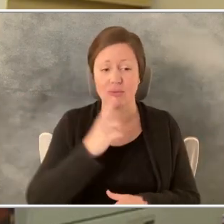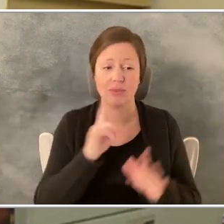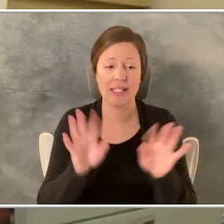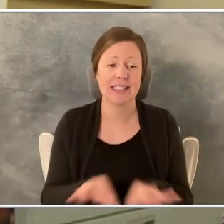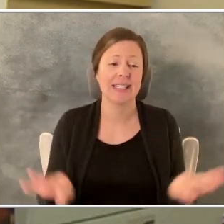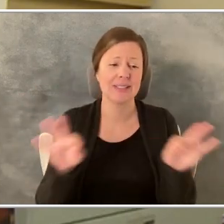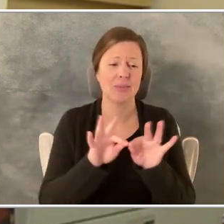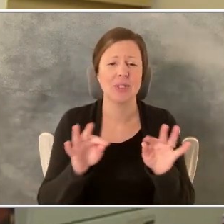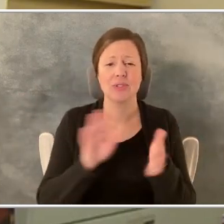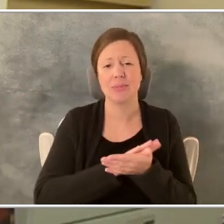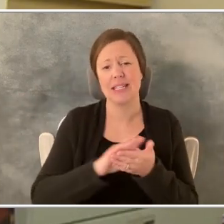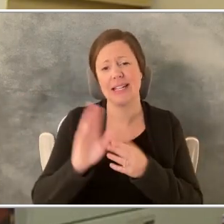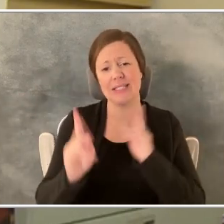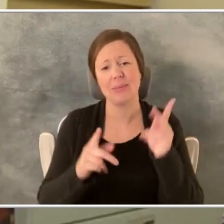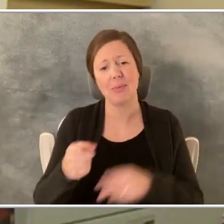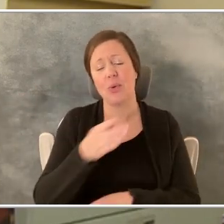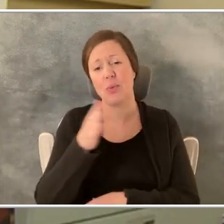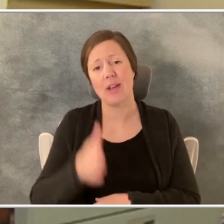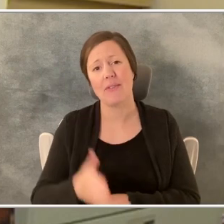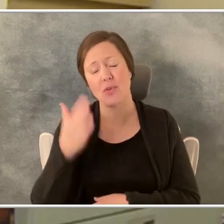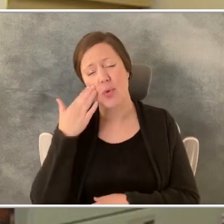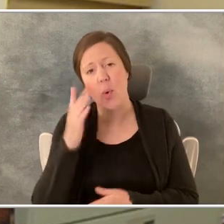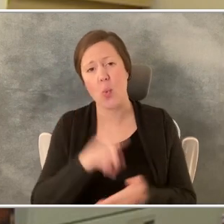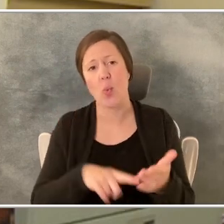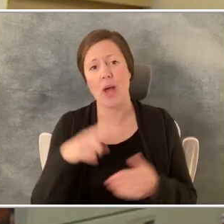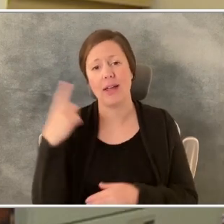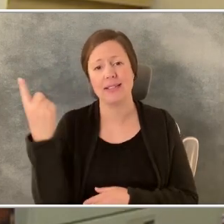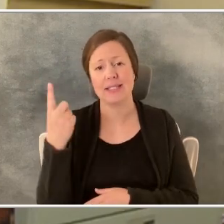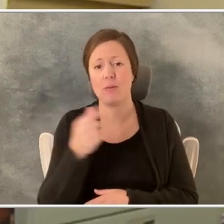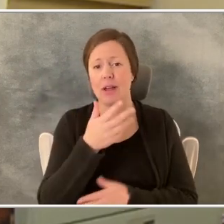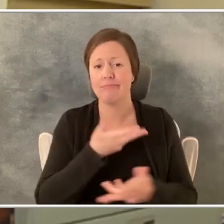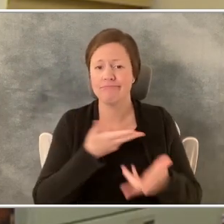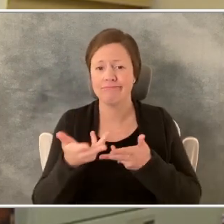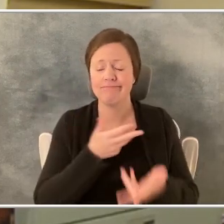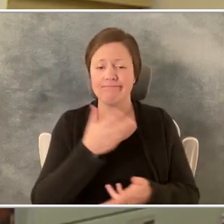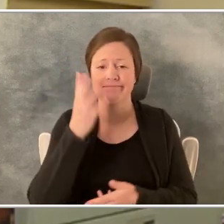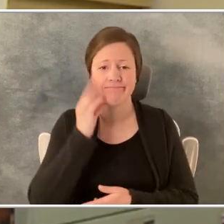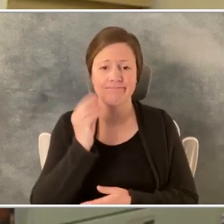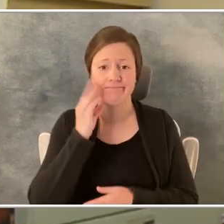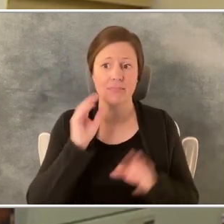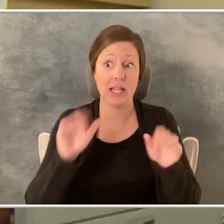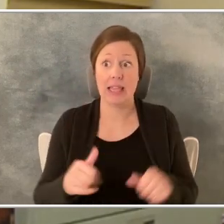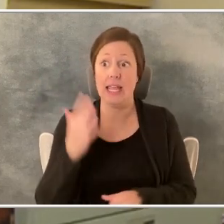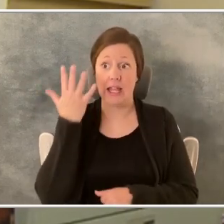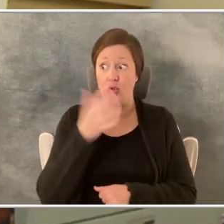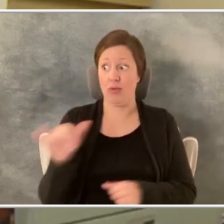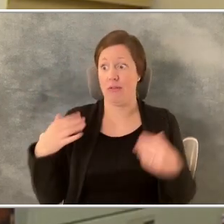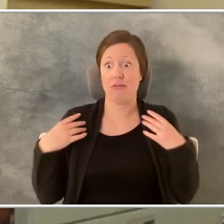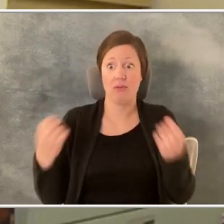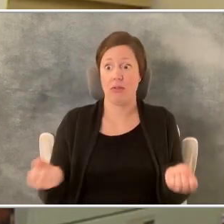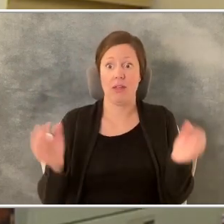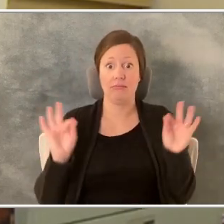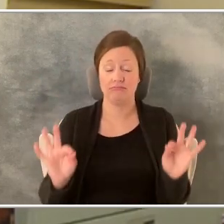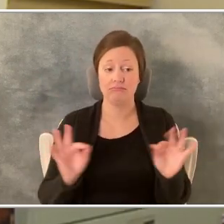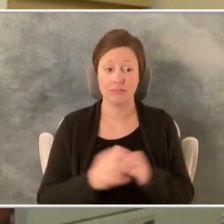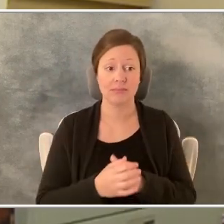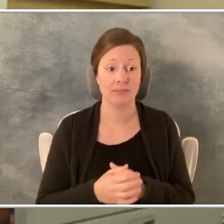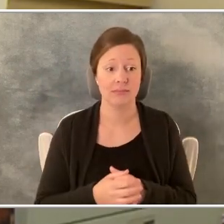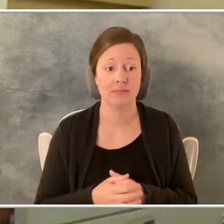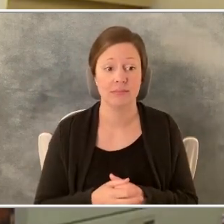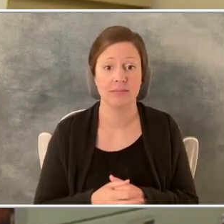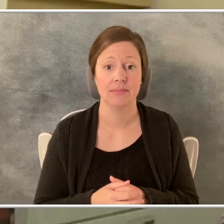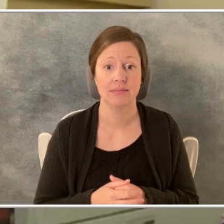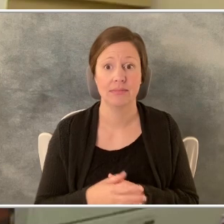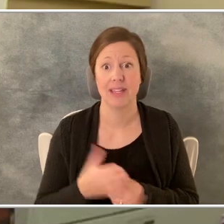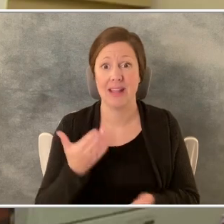people, because you never know what somebody is dealing with. They can look completely healthy and be basically in